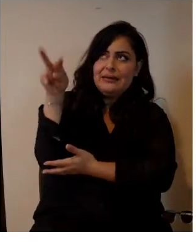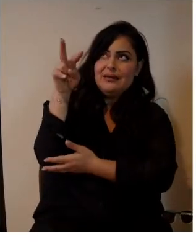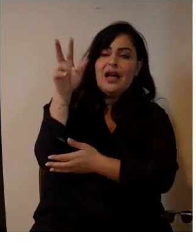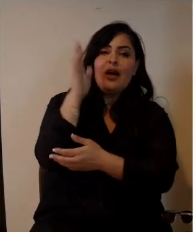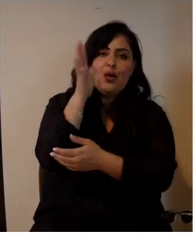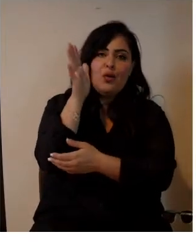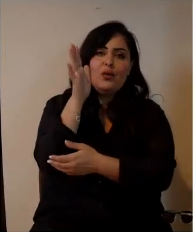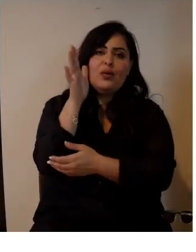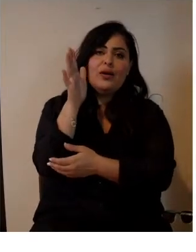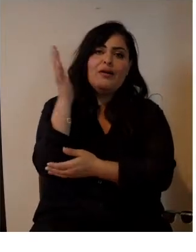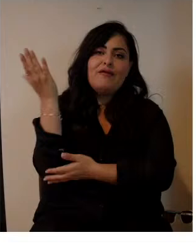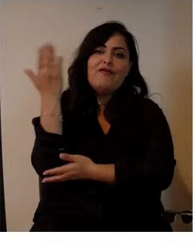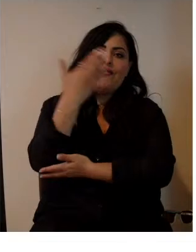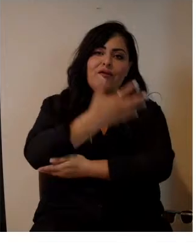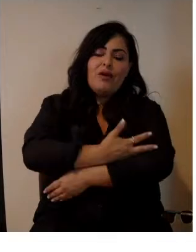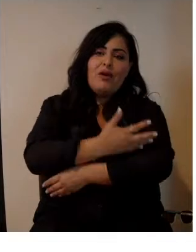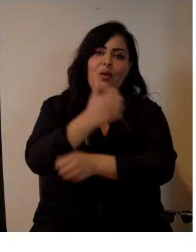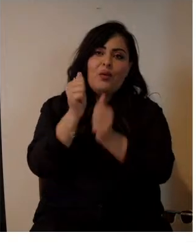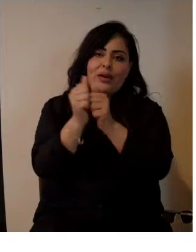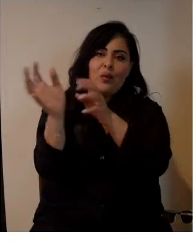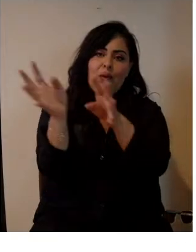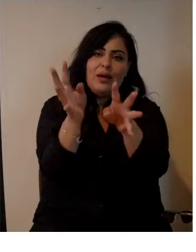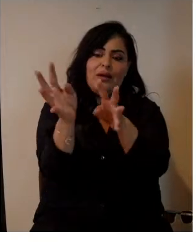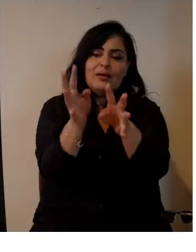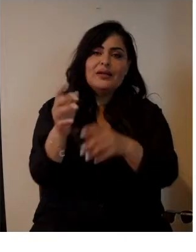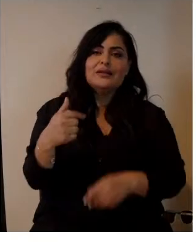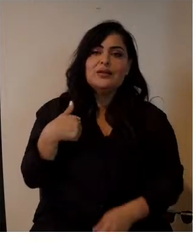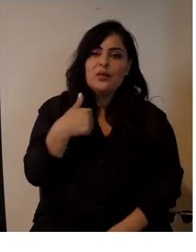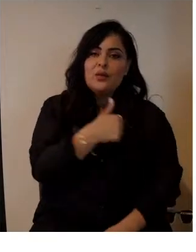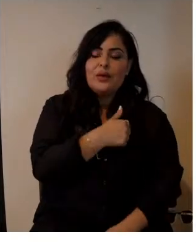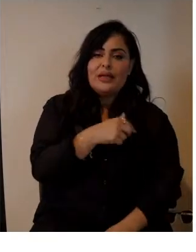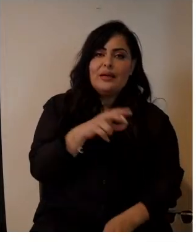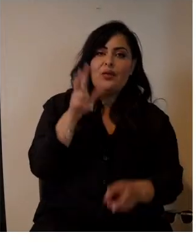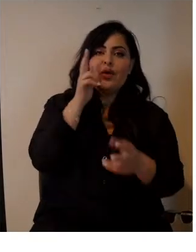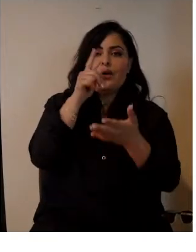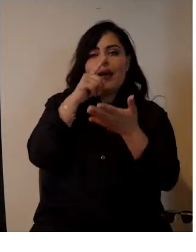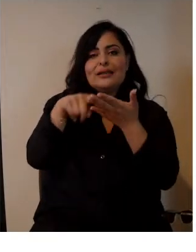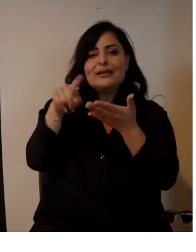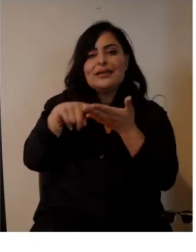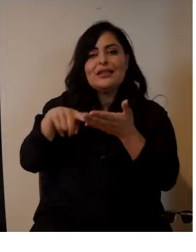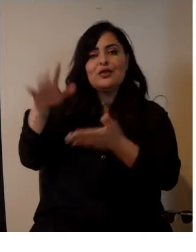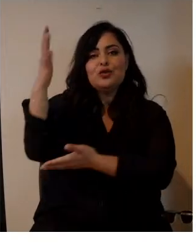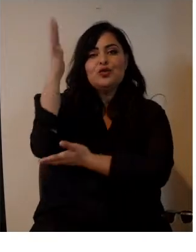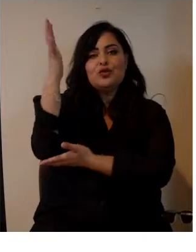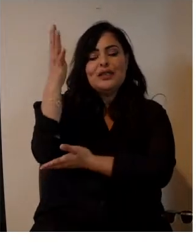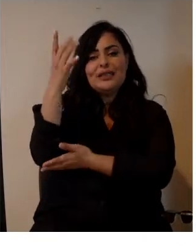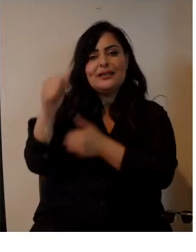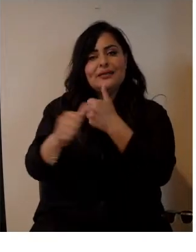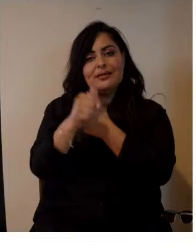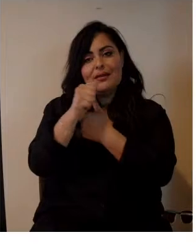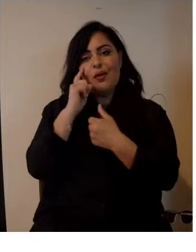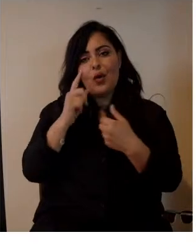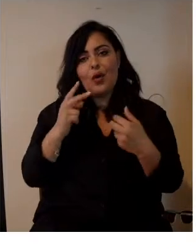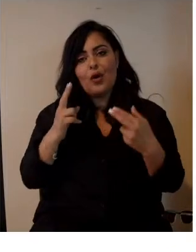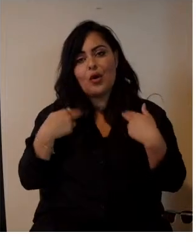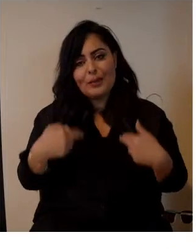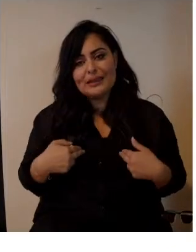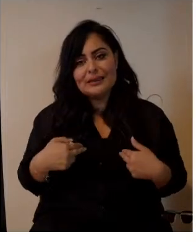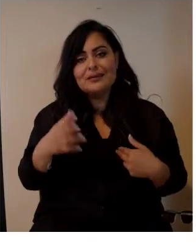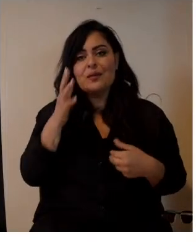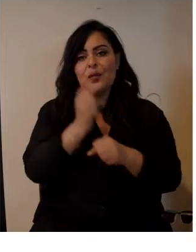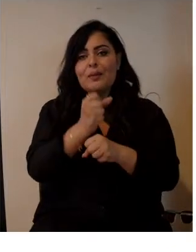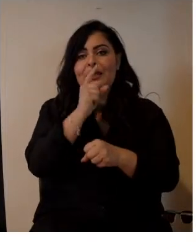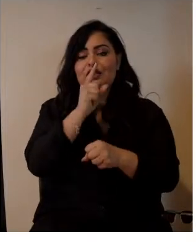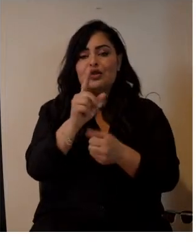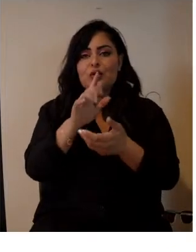fall over with any level of wind. So we are going to be assessing those trees that are a hazard to humans and start our process of clearing